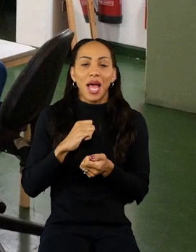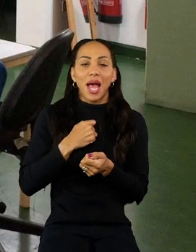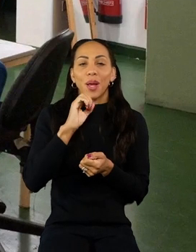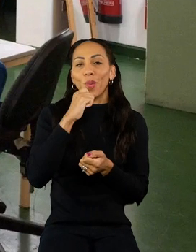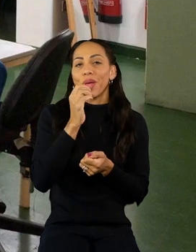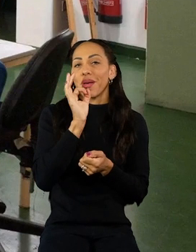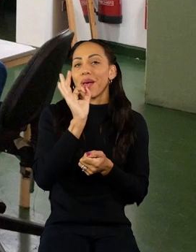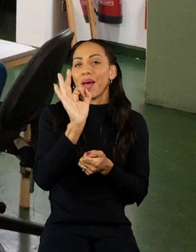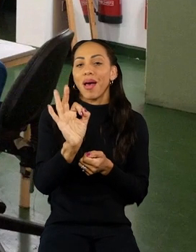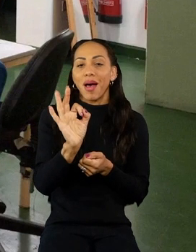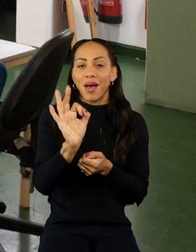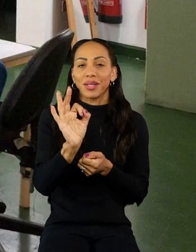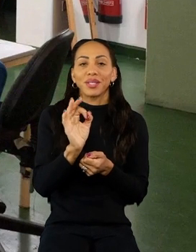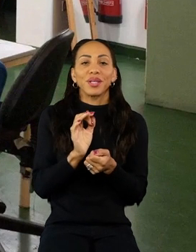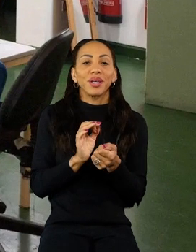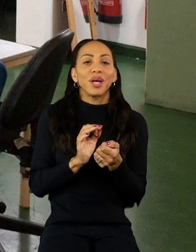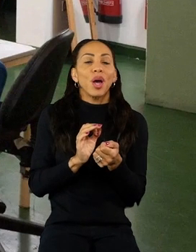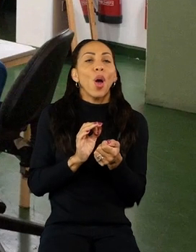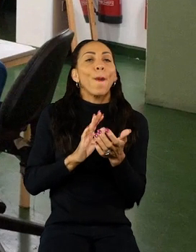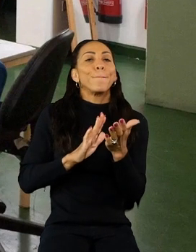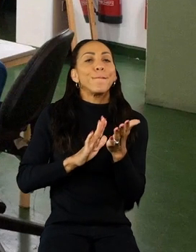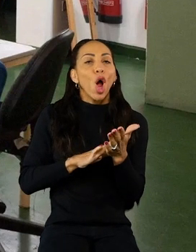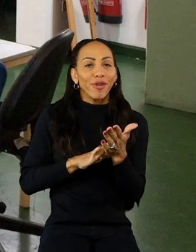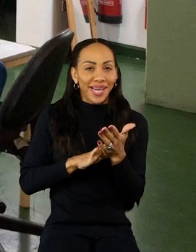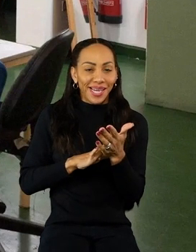the next slide, which I'm gonna now ask